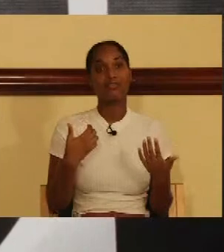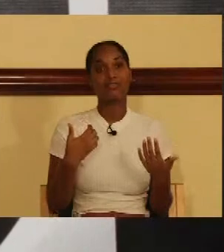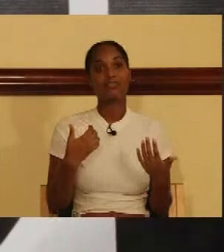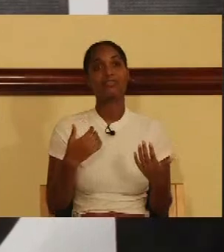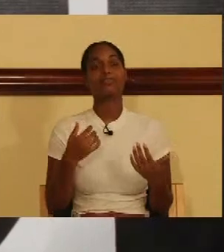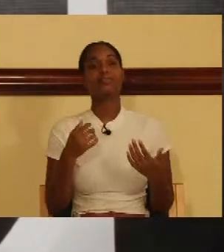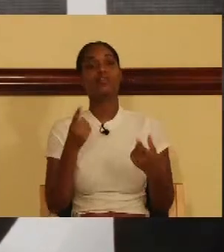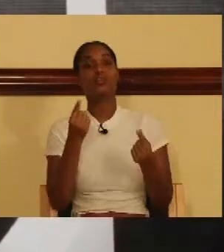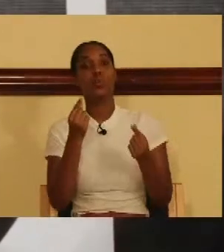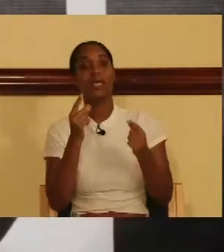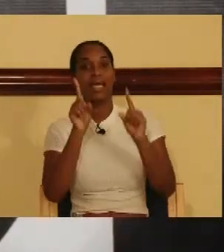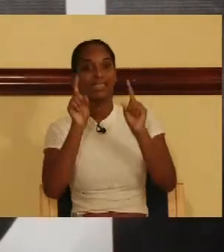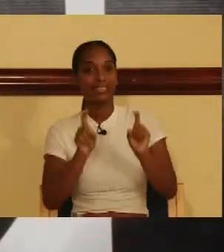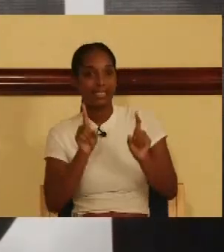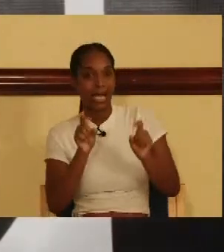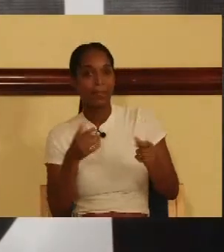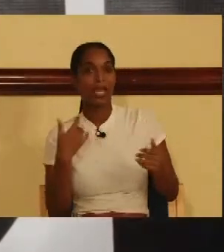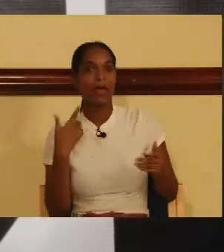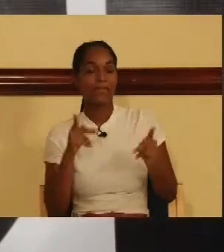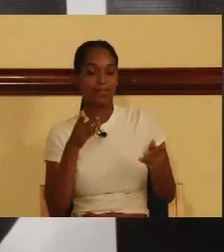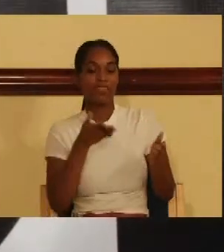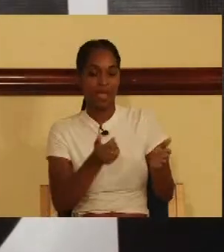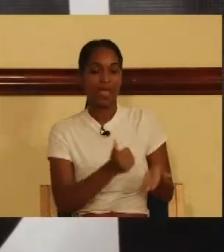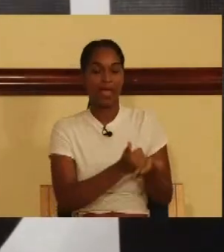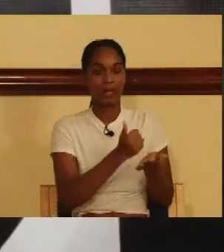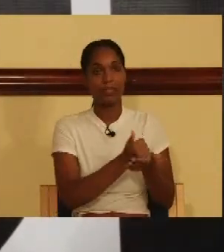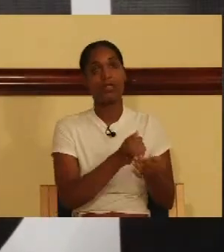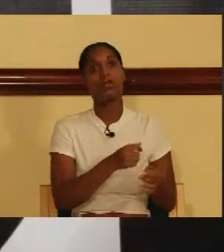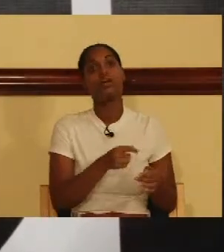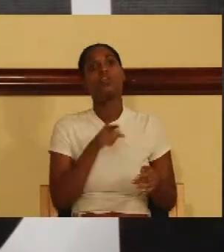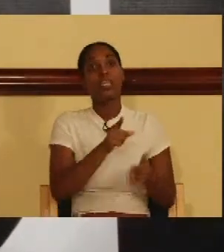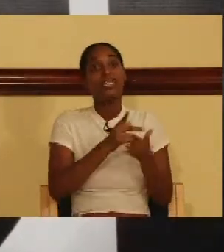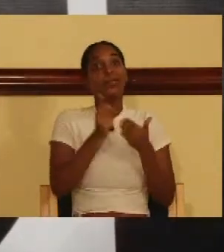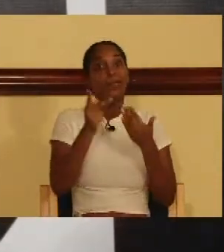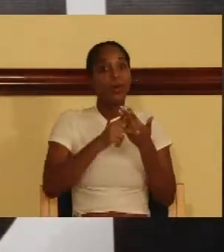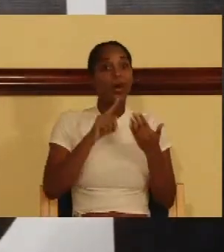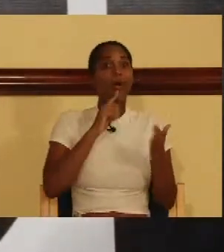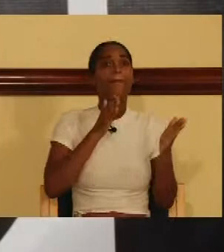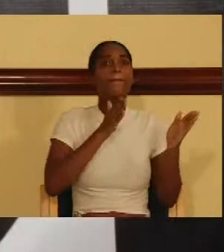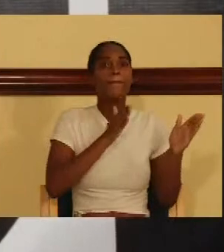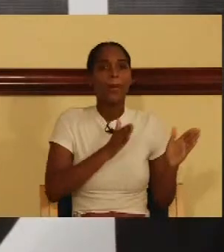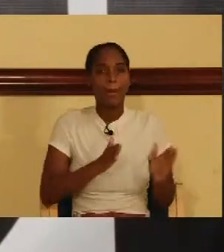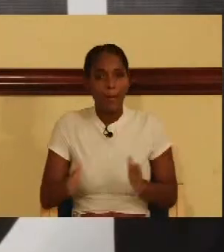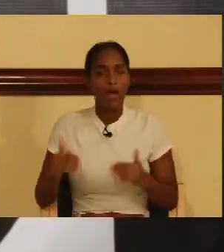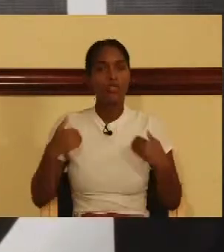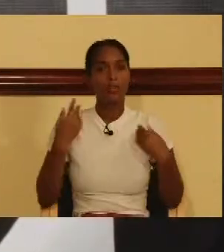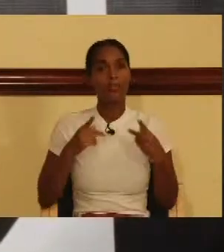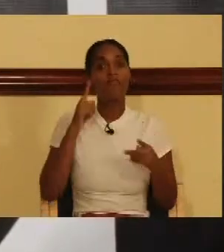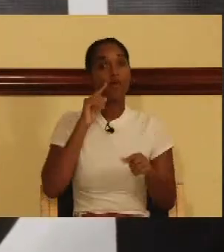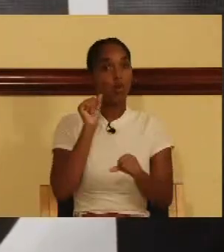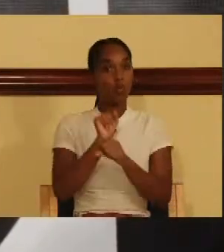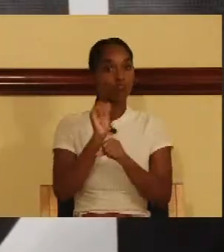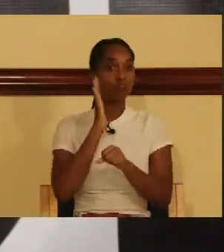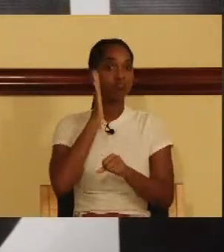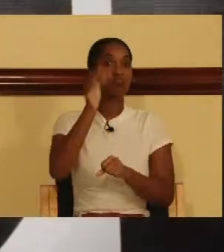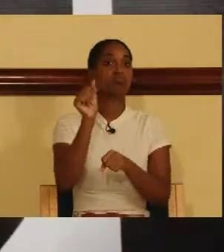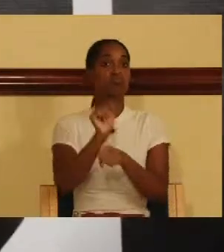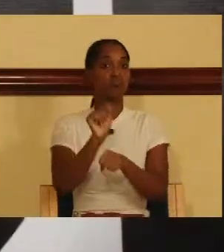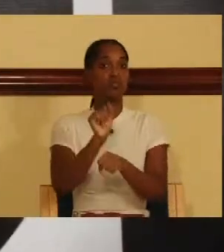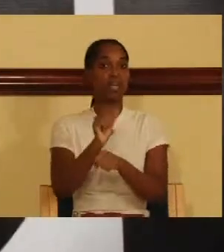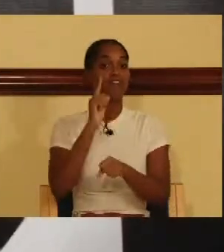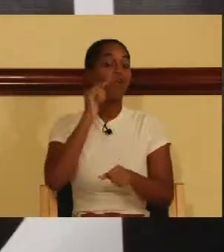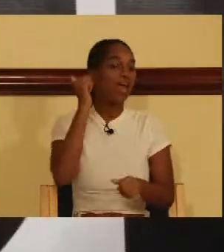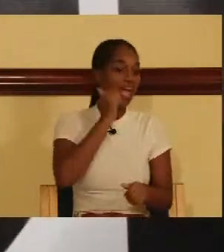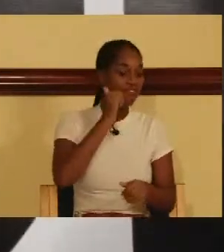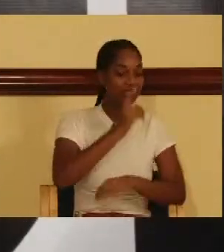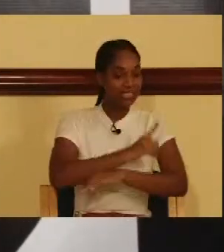doing exams or assessments. So these programs are to prepare our young persons for the world of work and for everyday living.